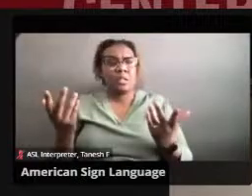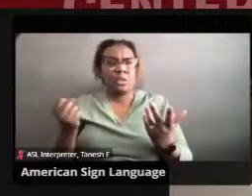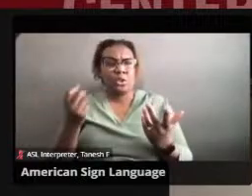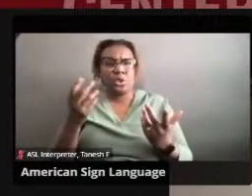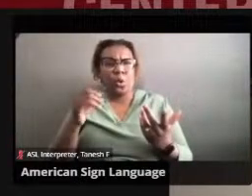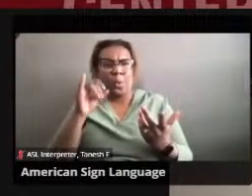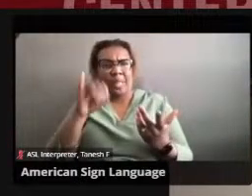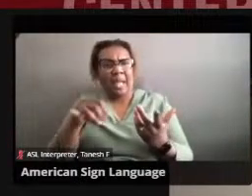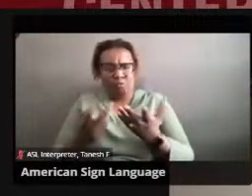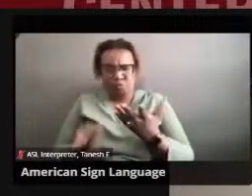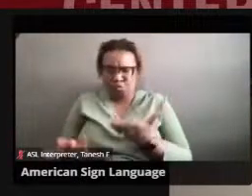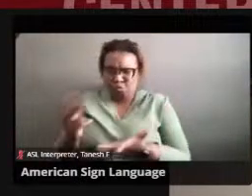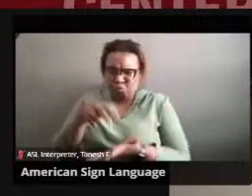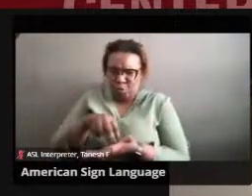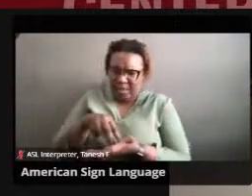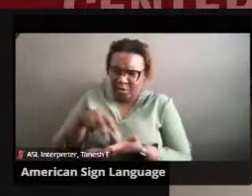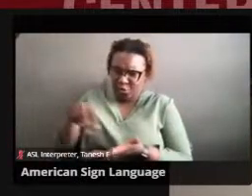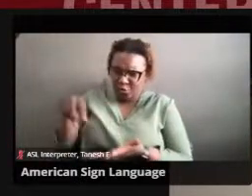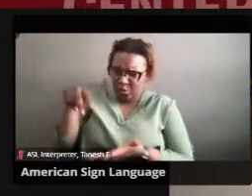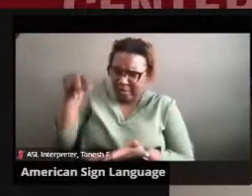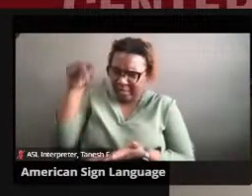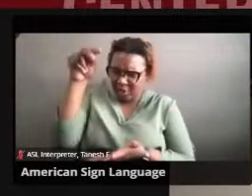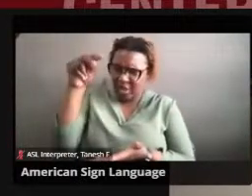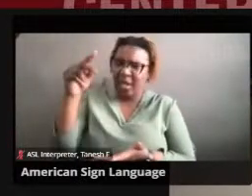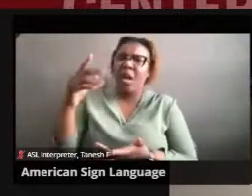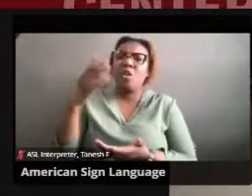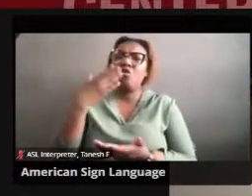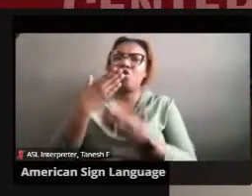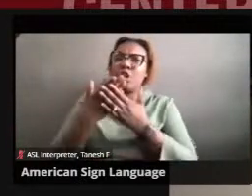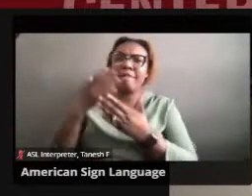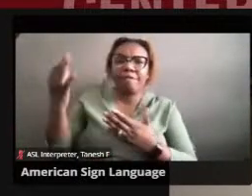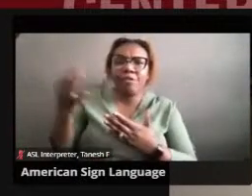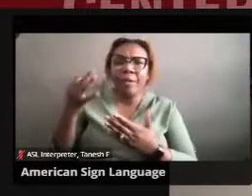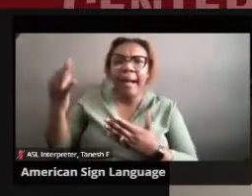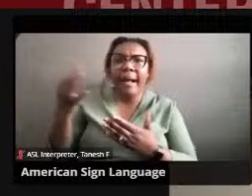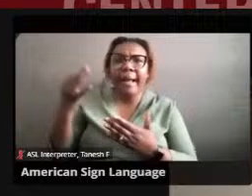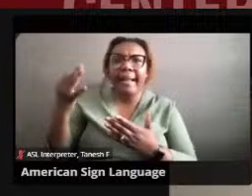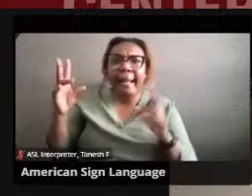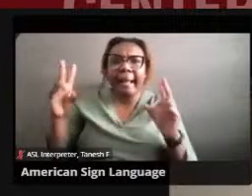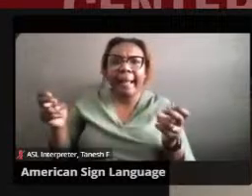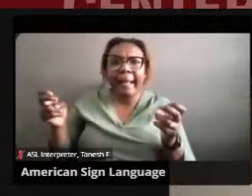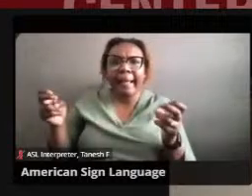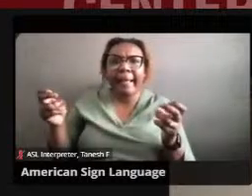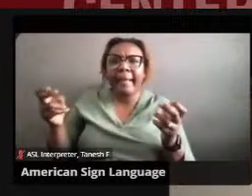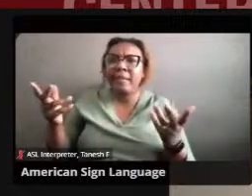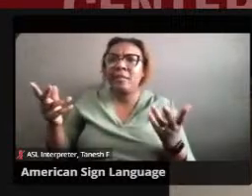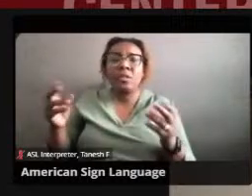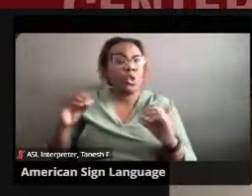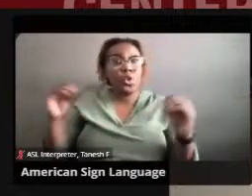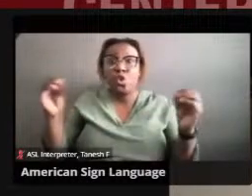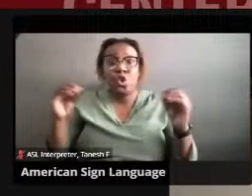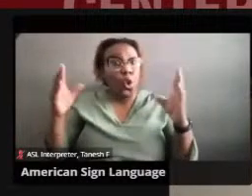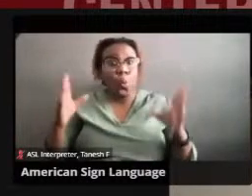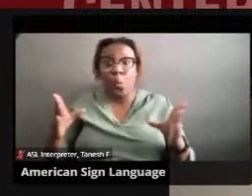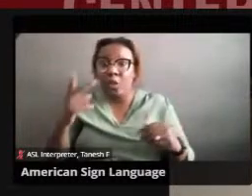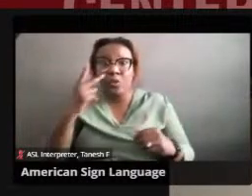of a resurrection in a Good Friday world? No one saw Jesus get